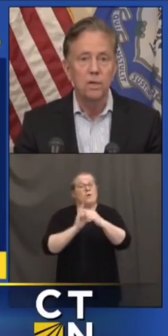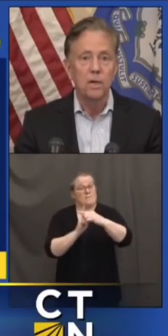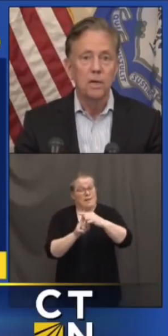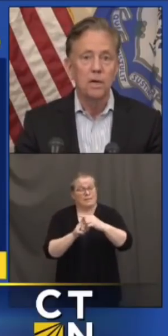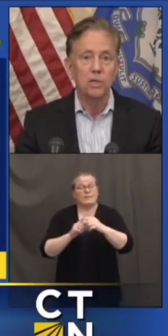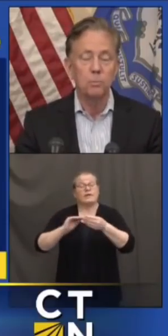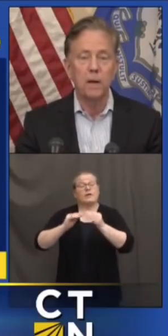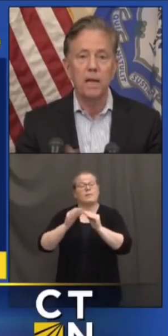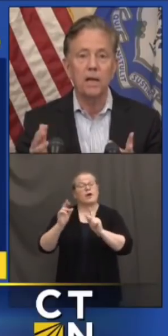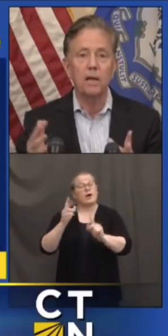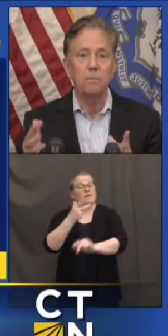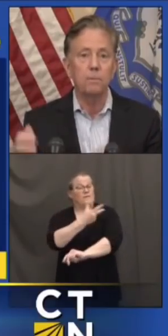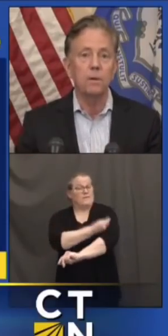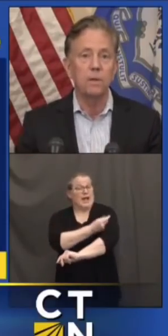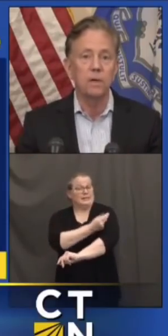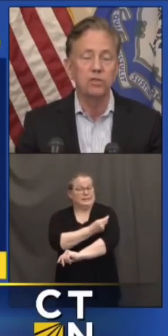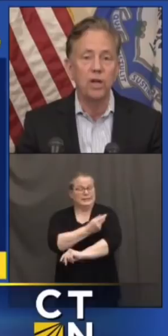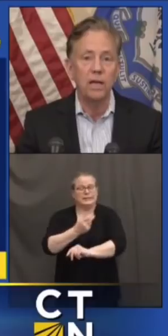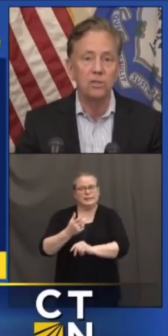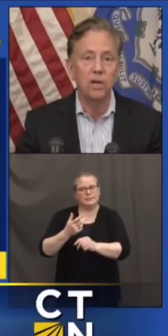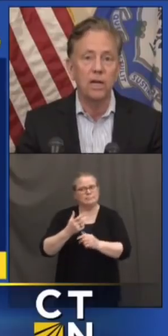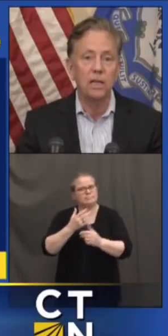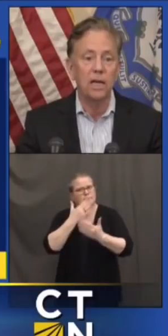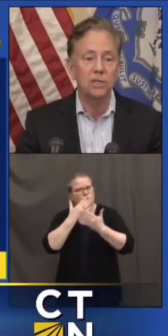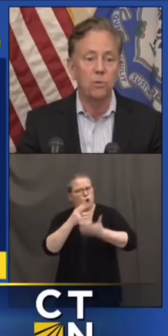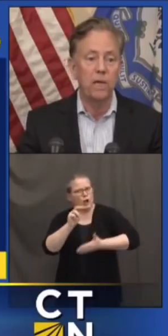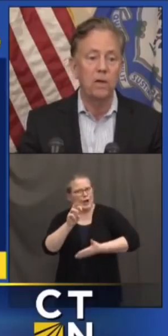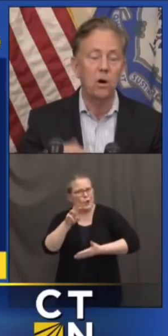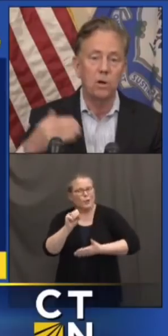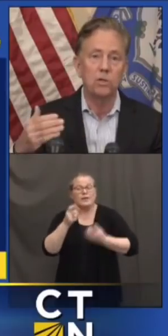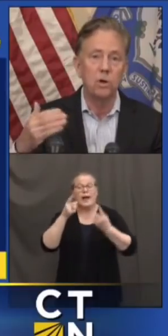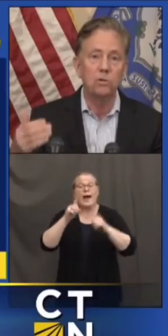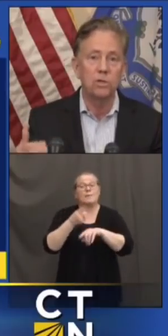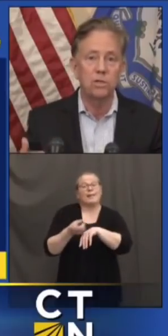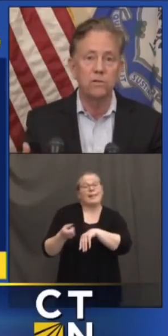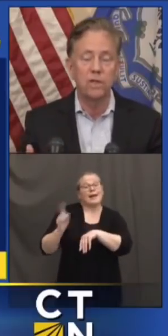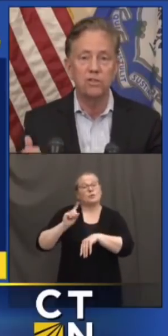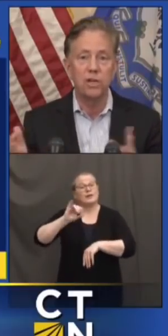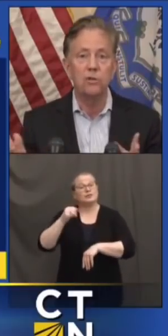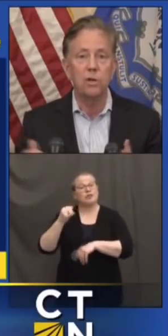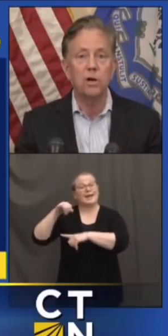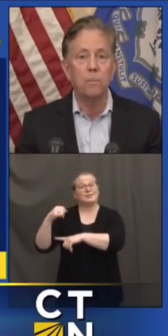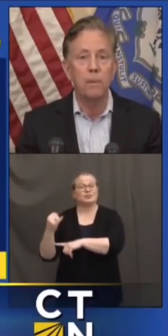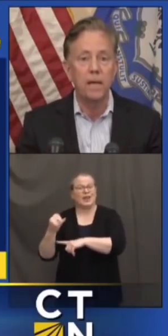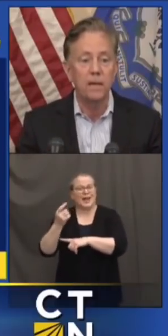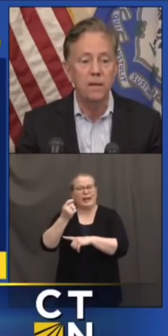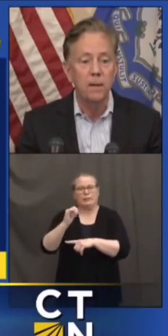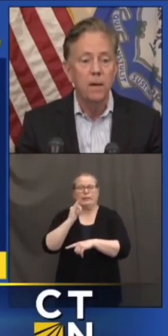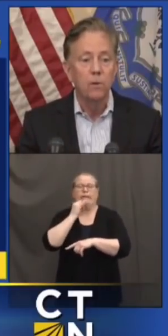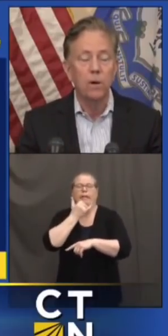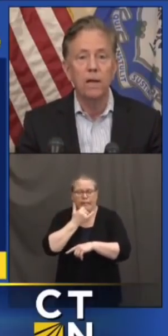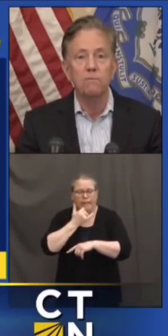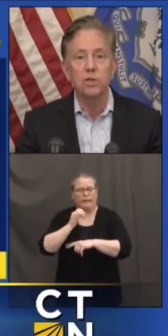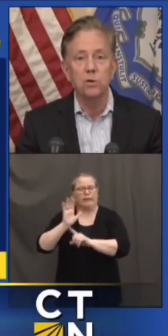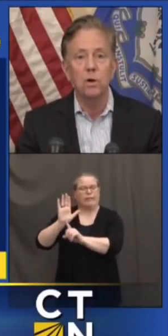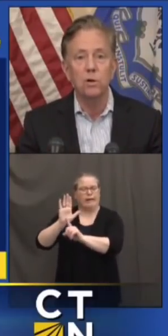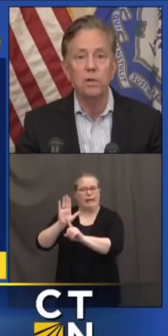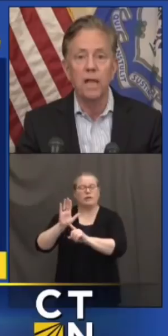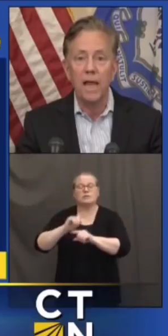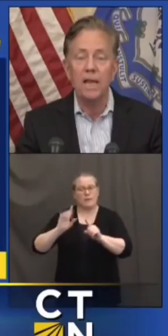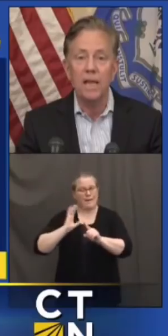news. Despite a hiccup with J&J last week, our doses have continued unabated. We're going to